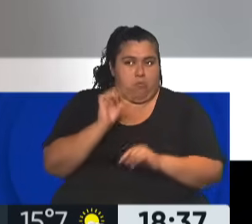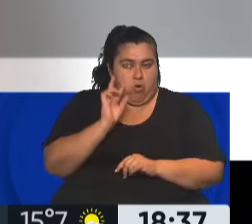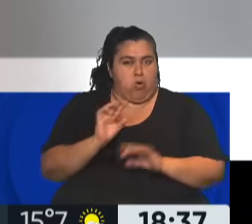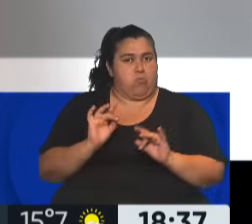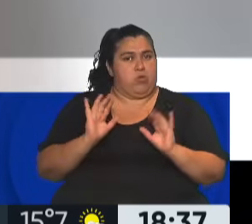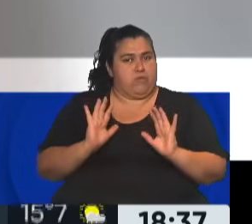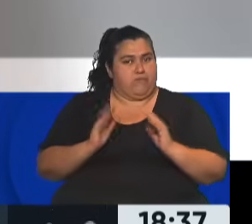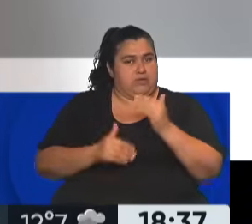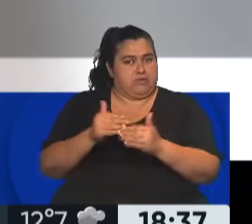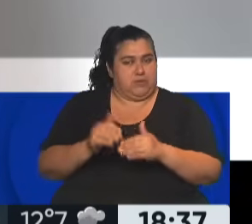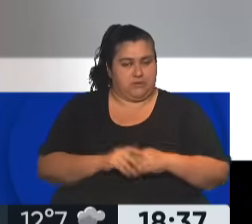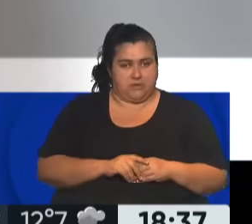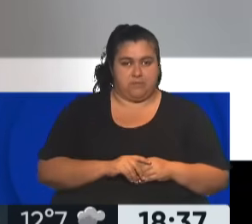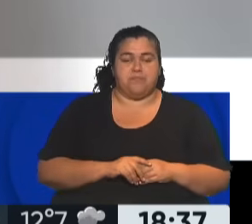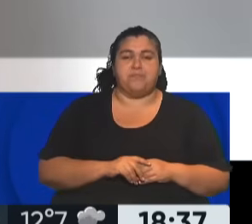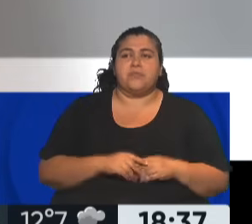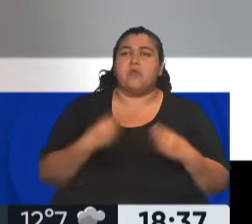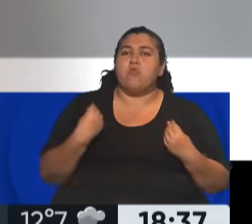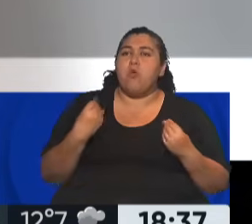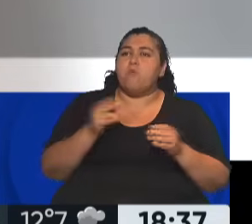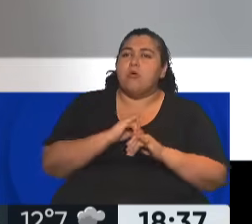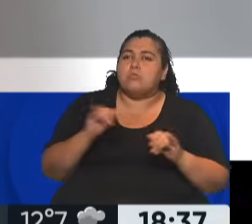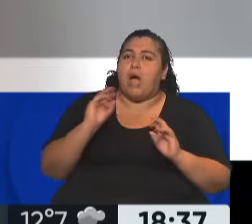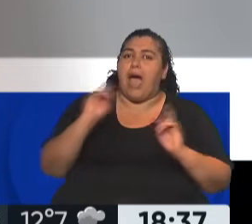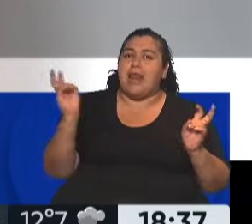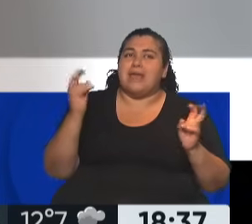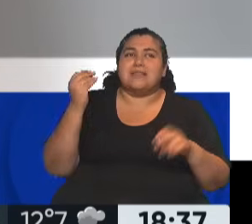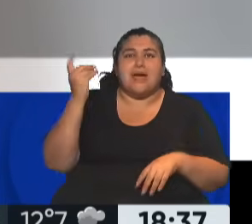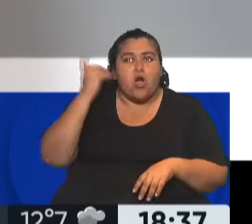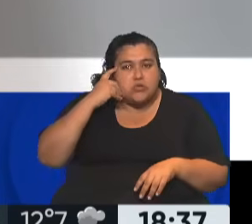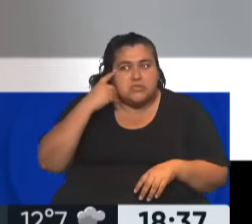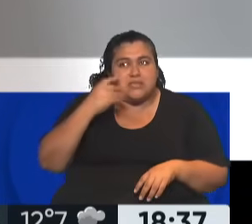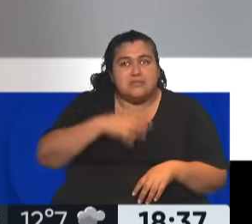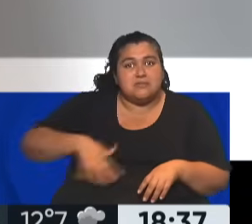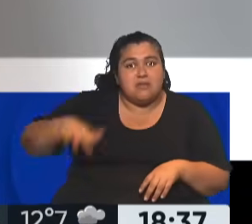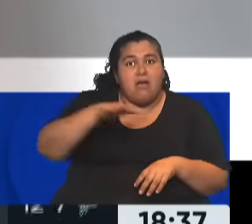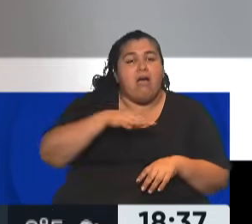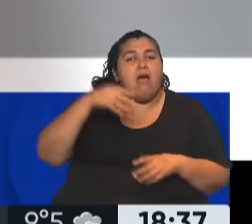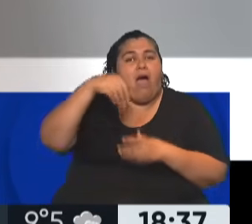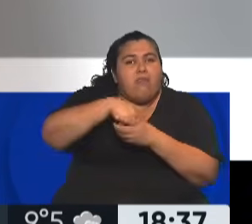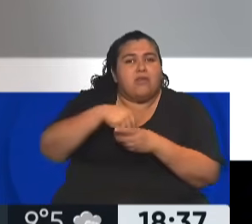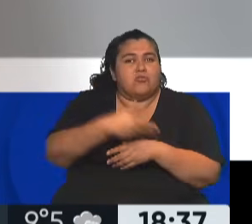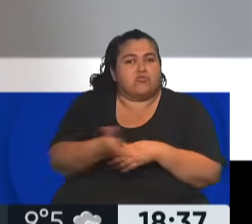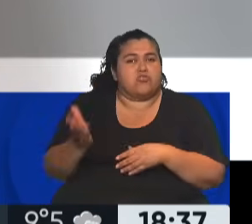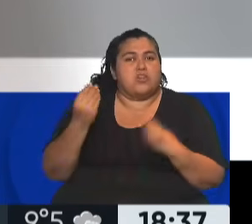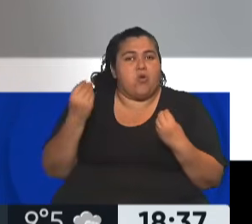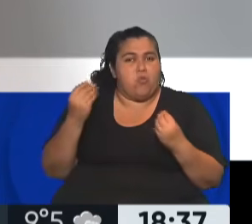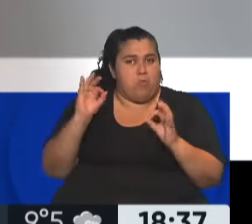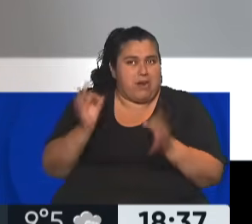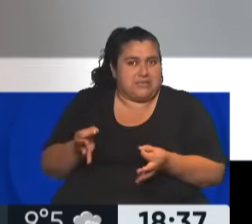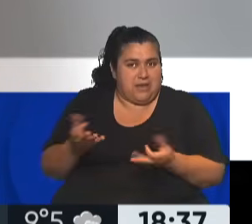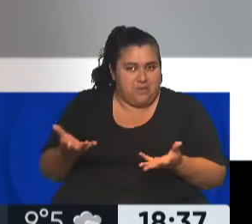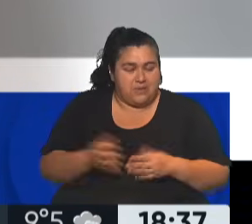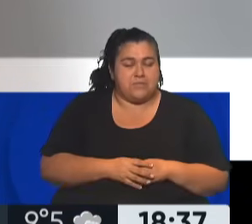alert and that sort of consciousness within the society? Ultimately, it isn't just about